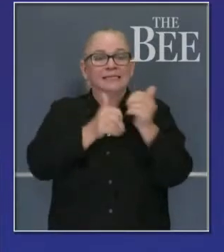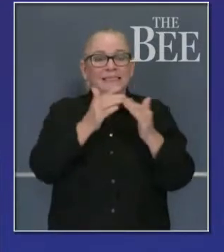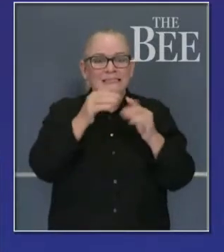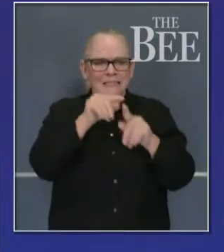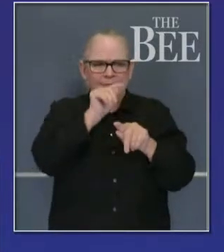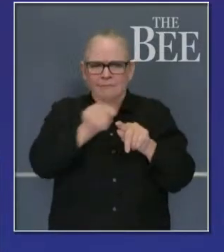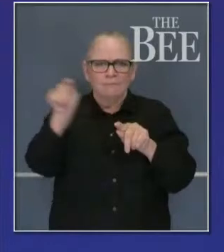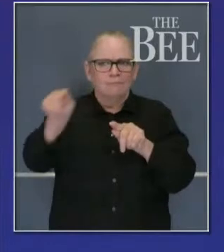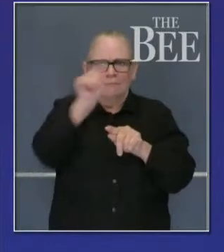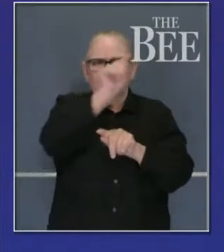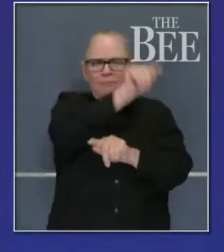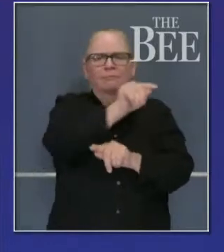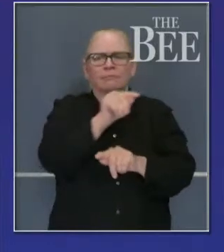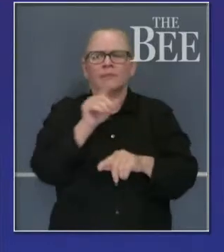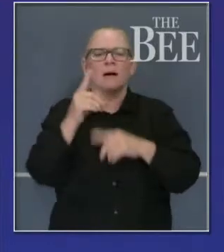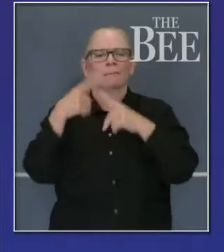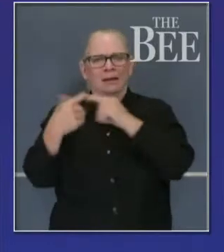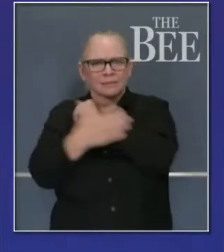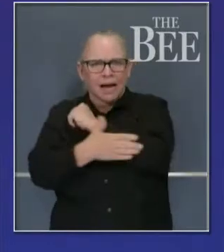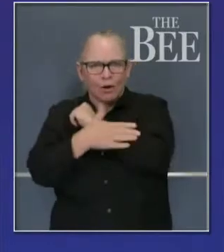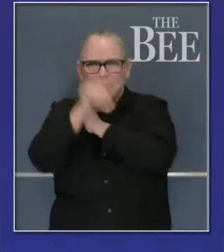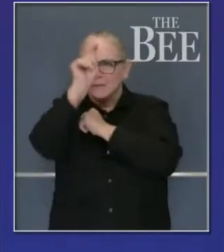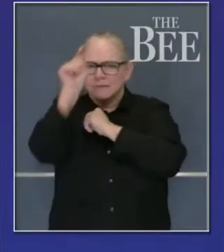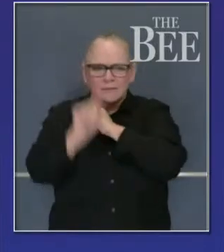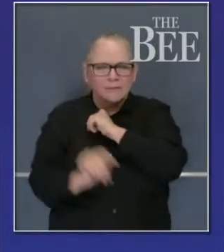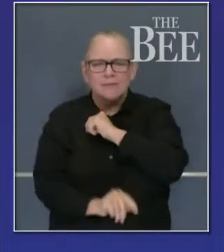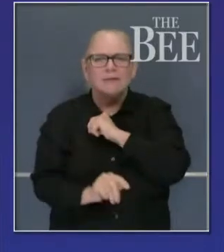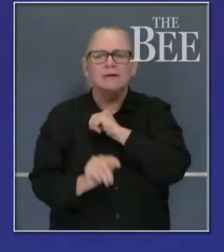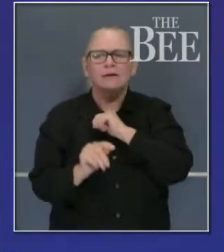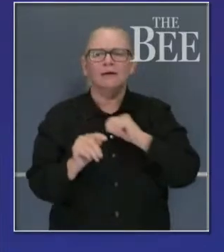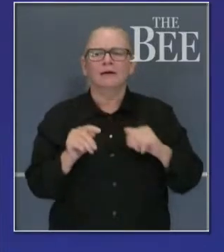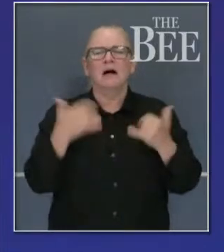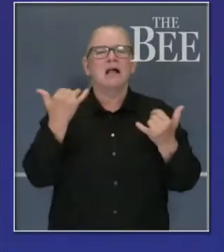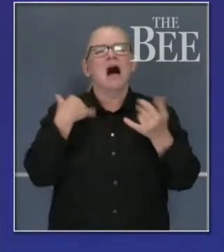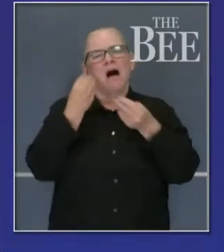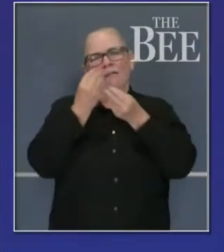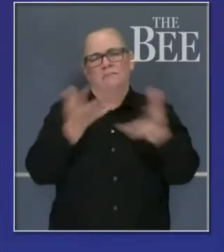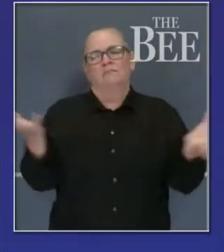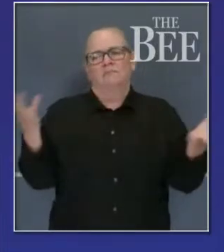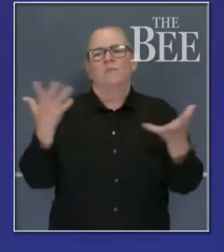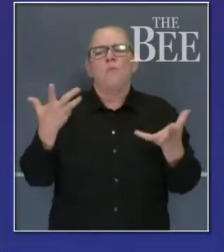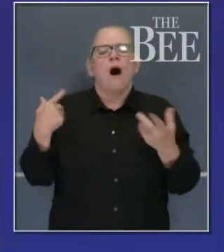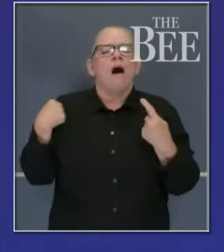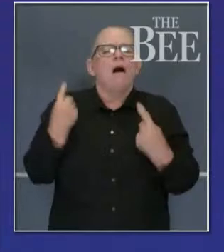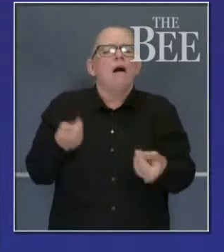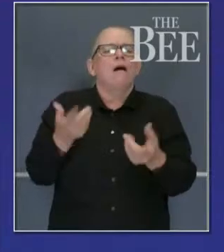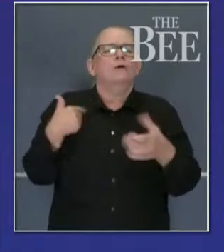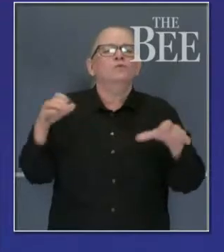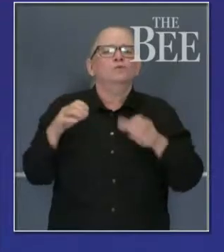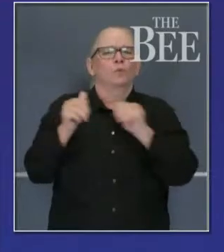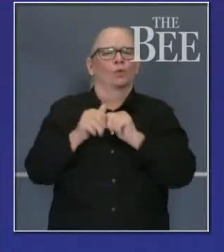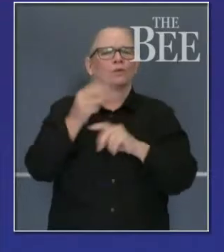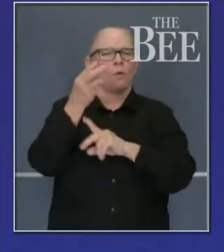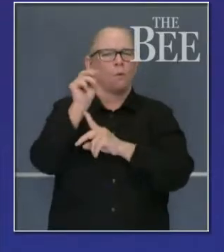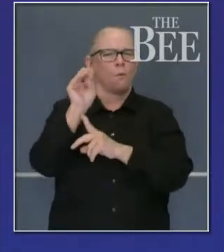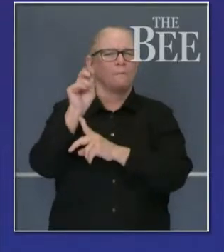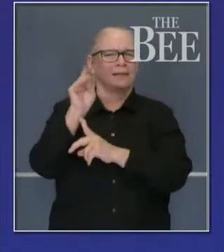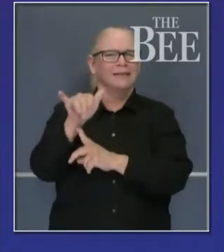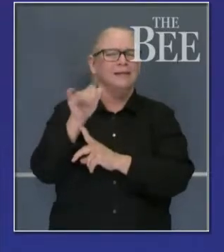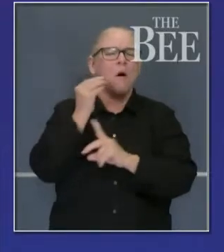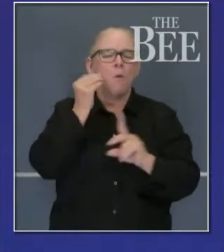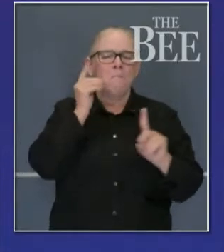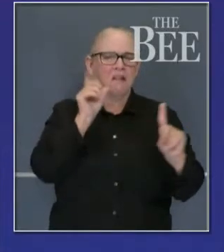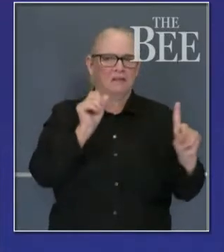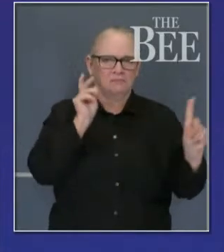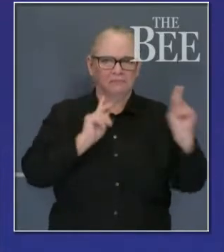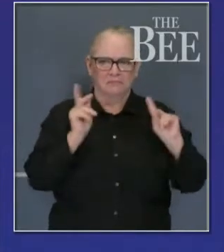the past. I want to just briefly update you on some of the progress. This audacious goal of investing some